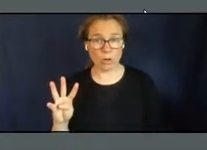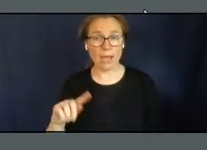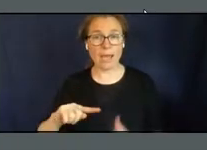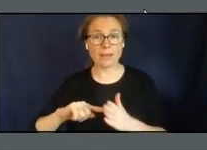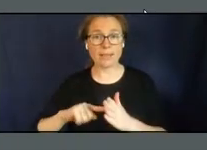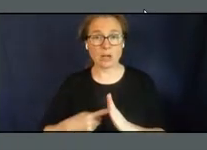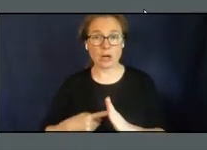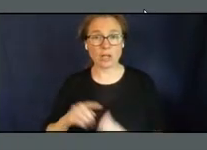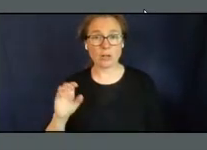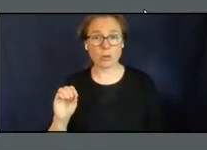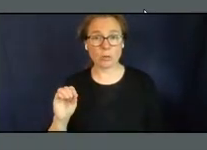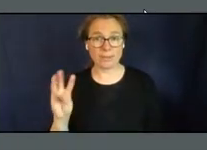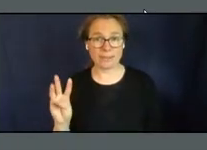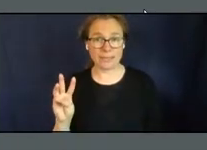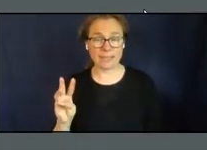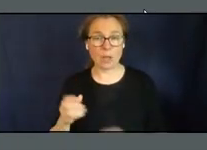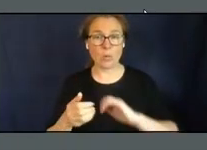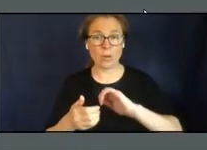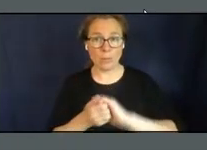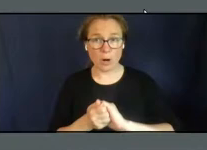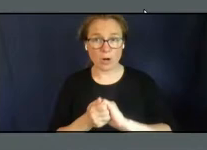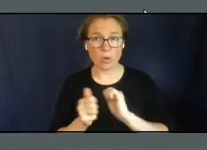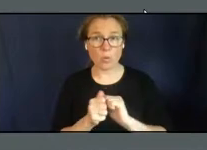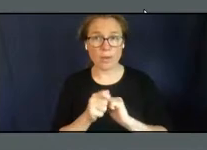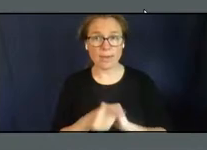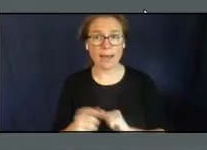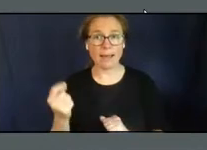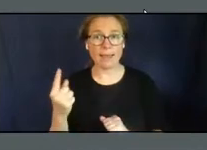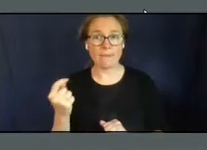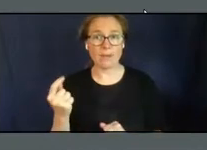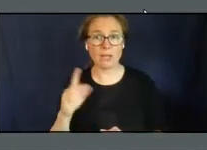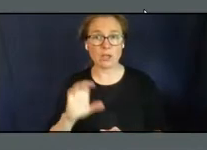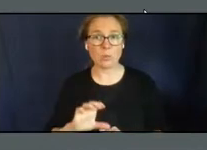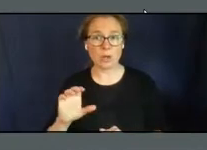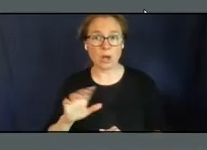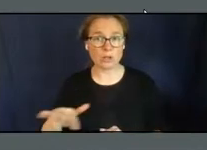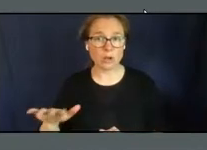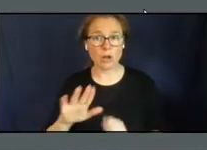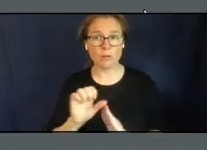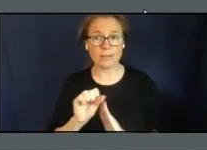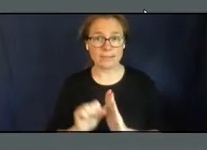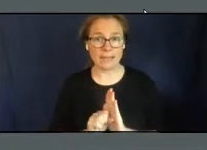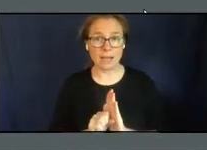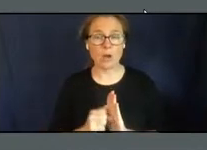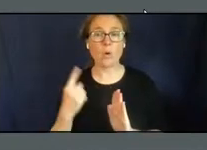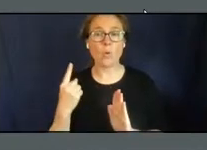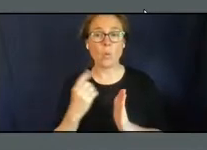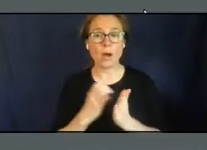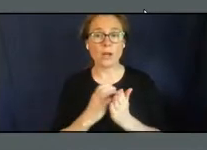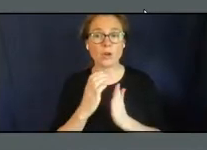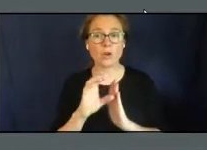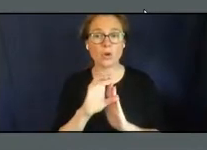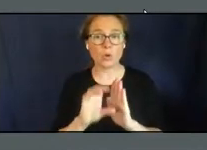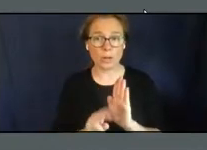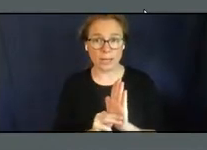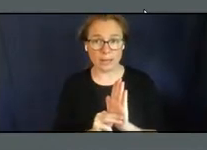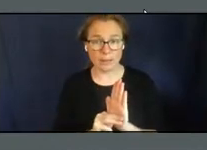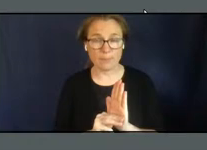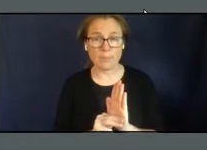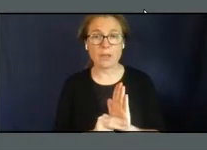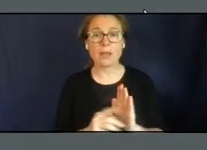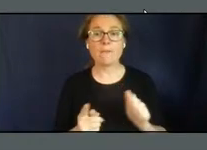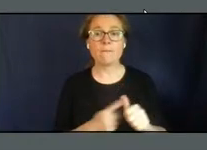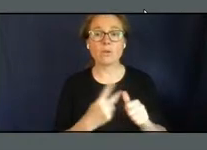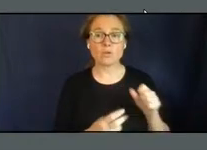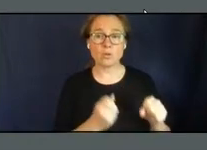we are partnered with 11 community colleges around the state. It is one curriculum. Students can do the first 2 years at a community